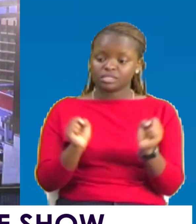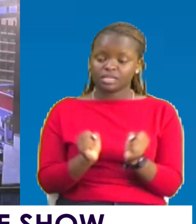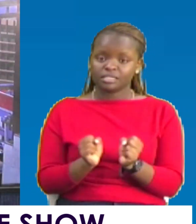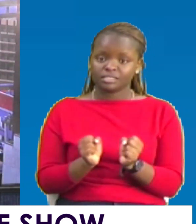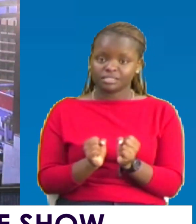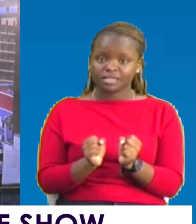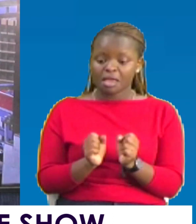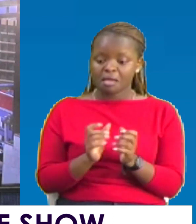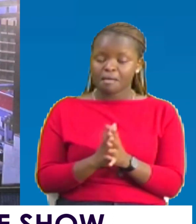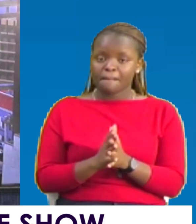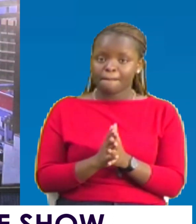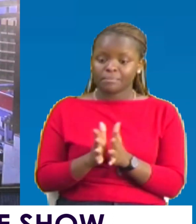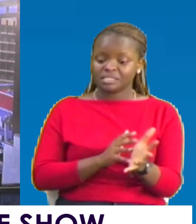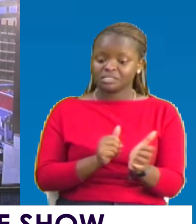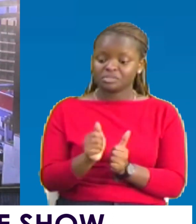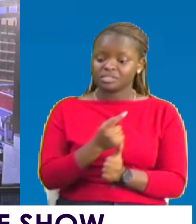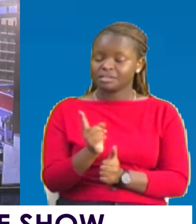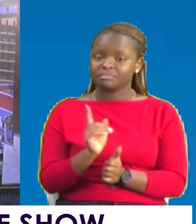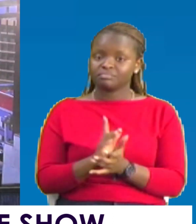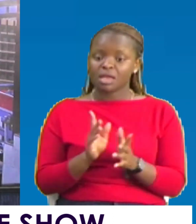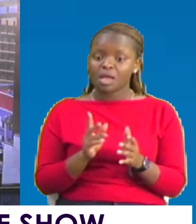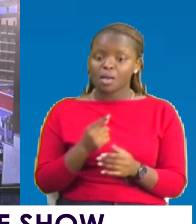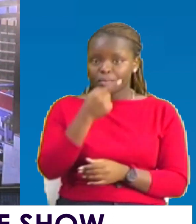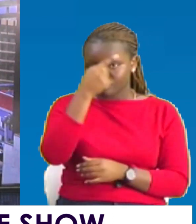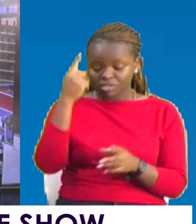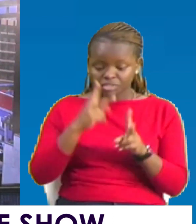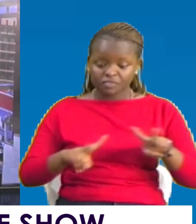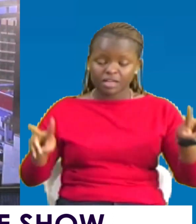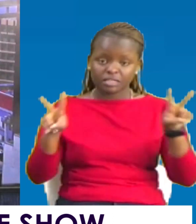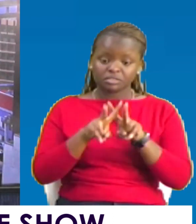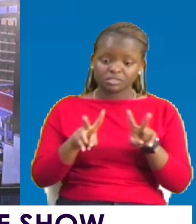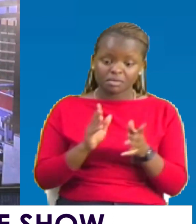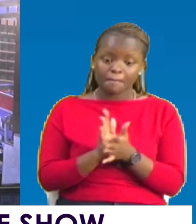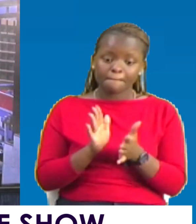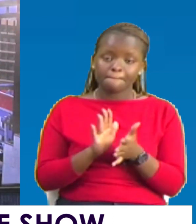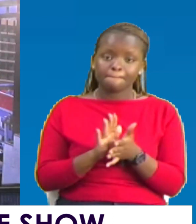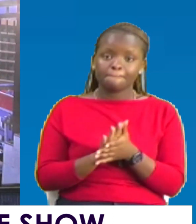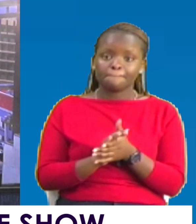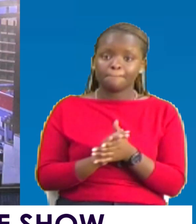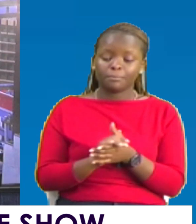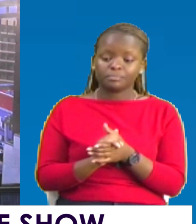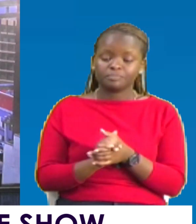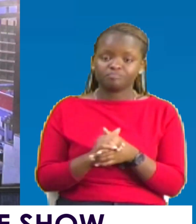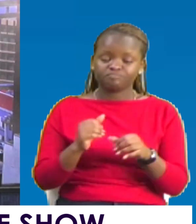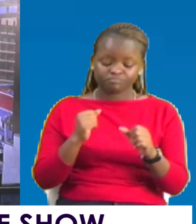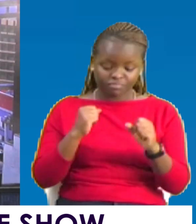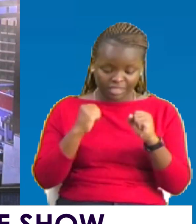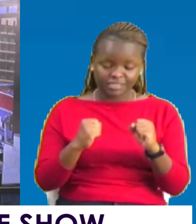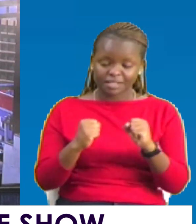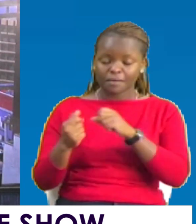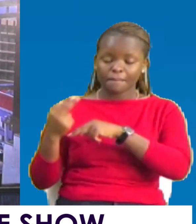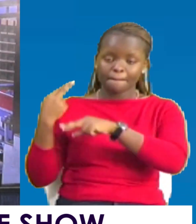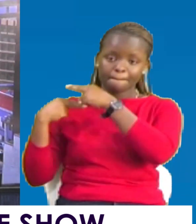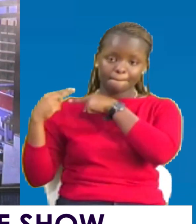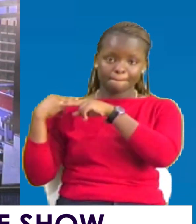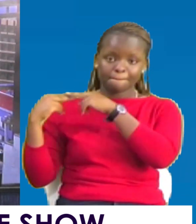down instead, because virtues make legacy. Virtues sustain generations and communities.